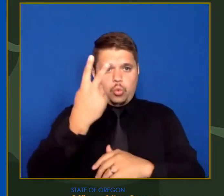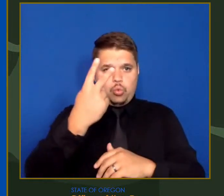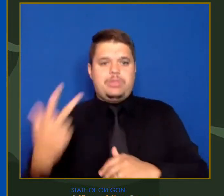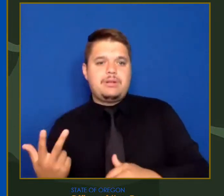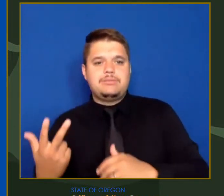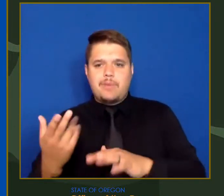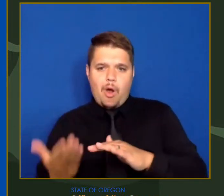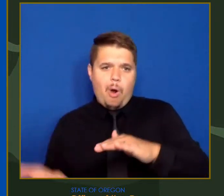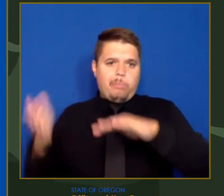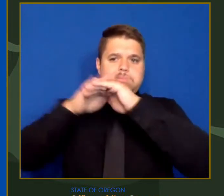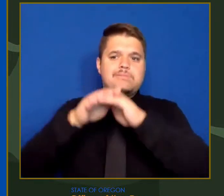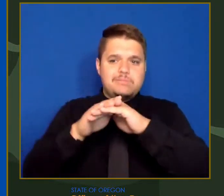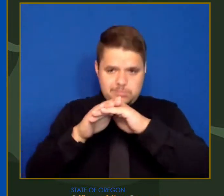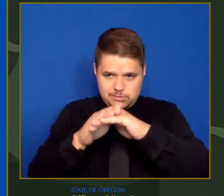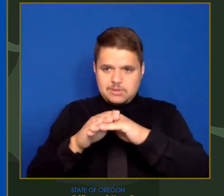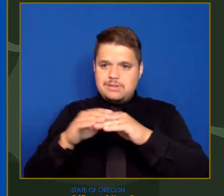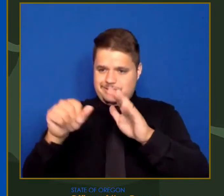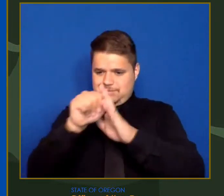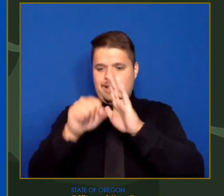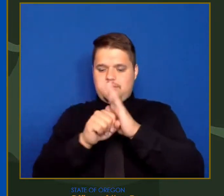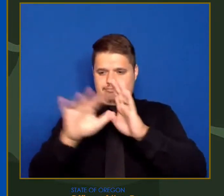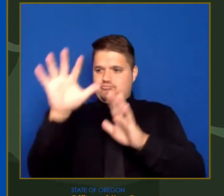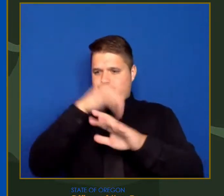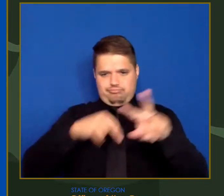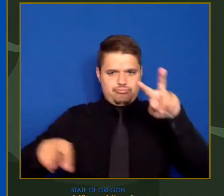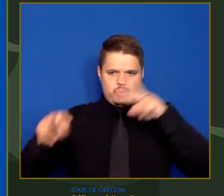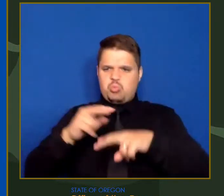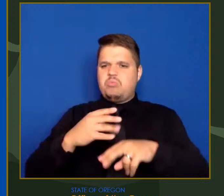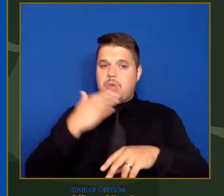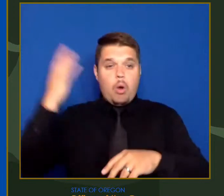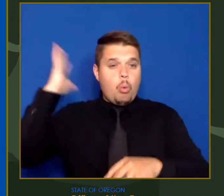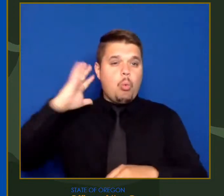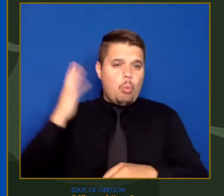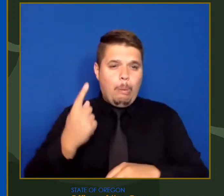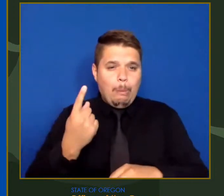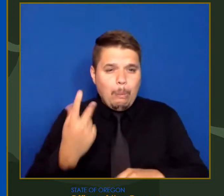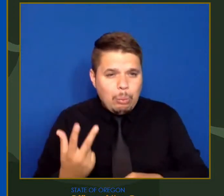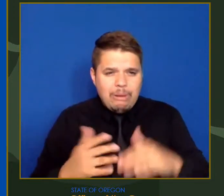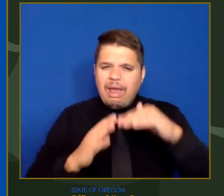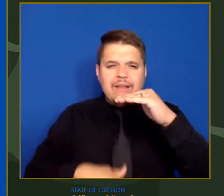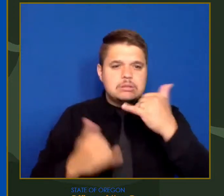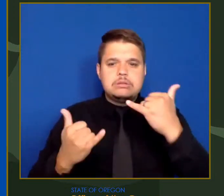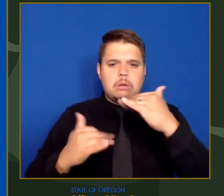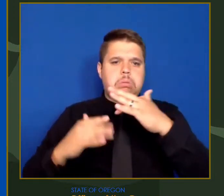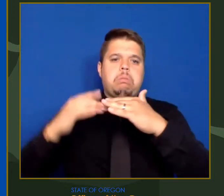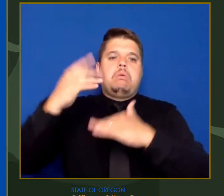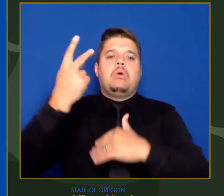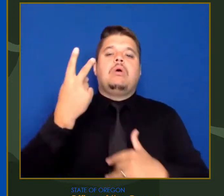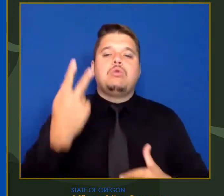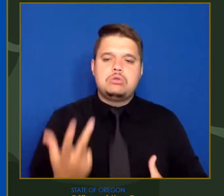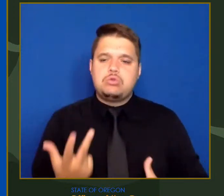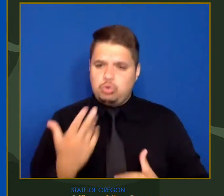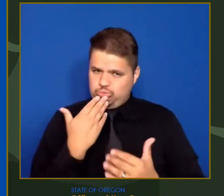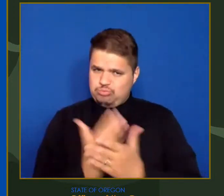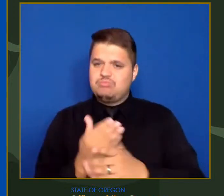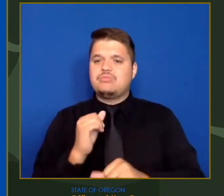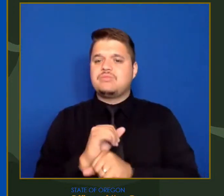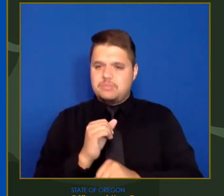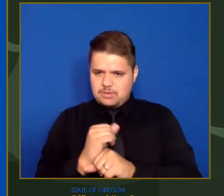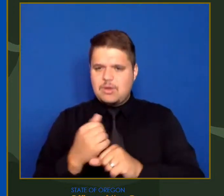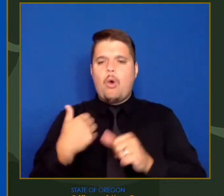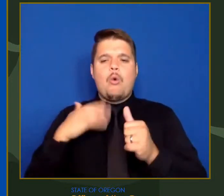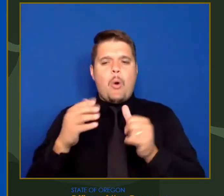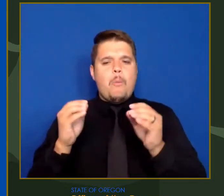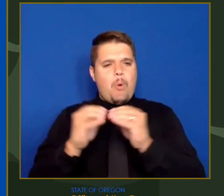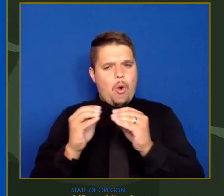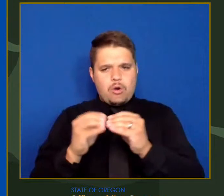a lot of work yet to do, but we now have in place mobile vaccine efforts. outreach efforts